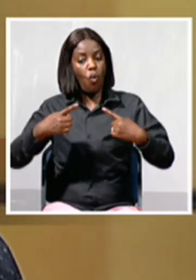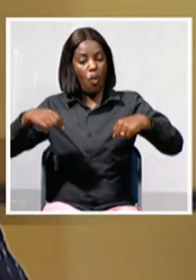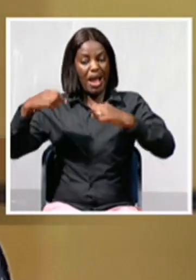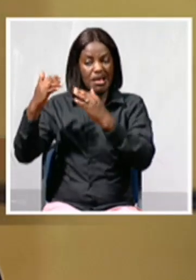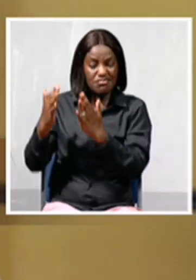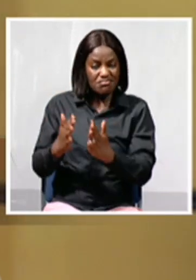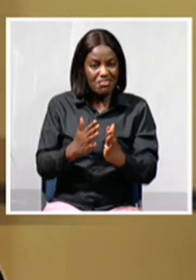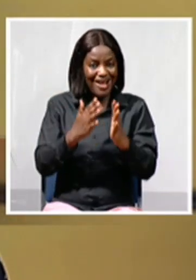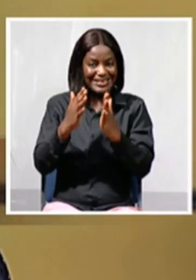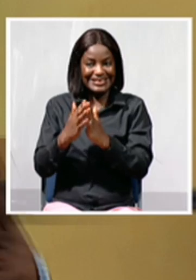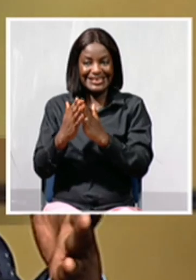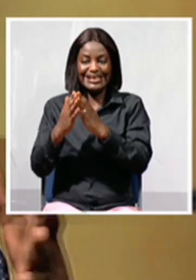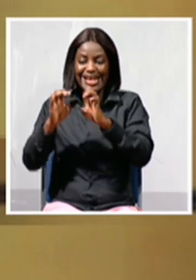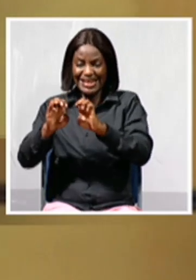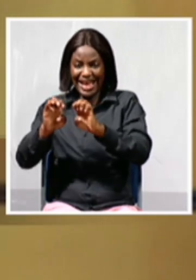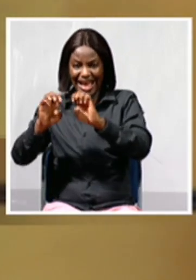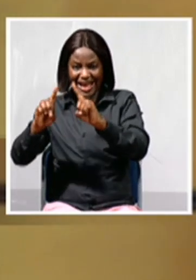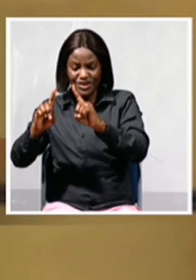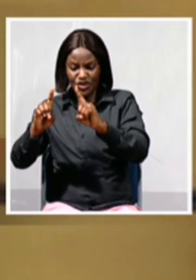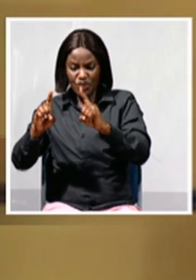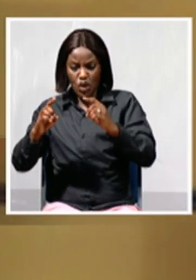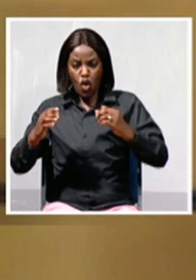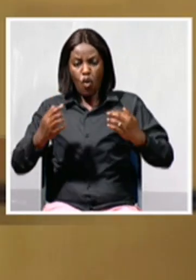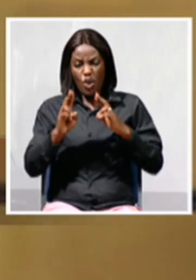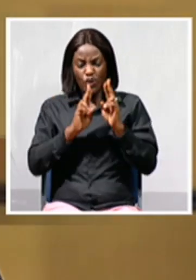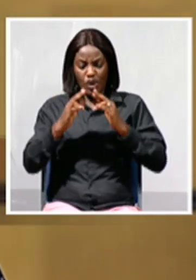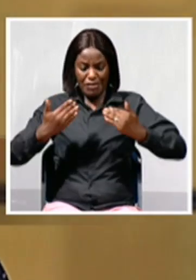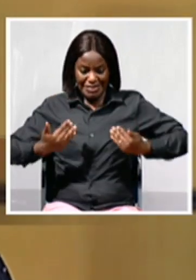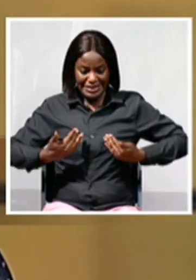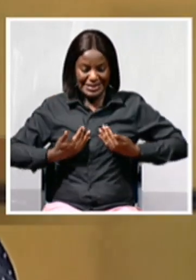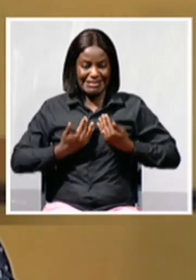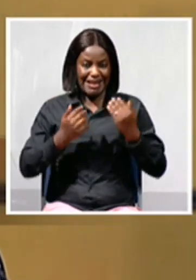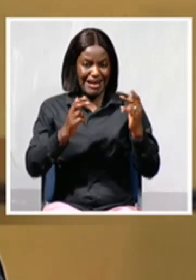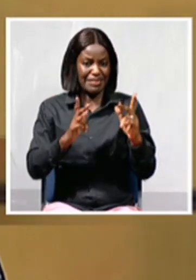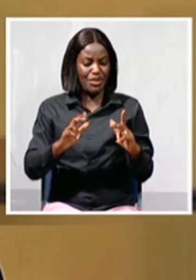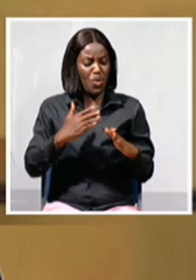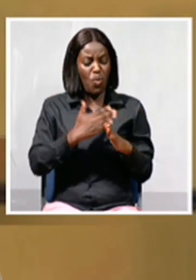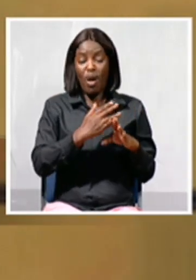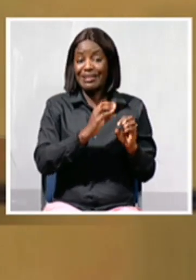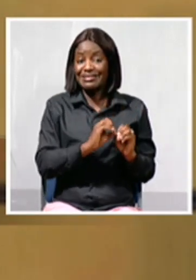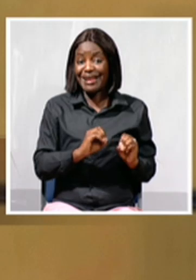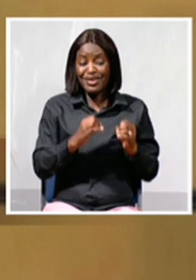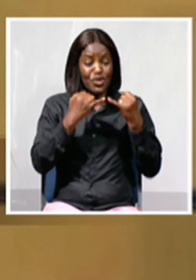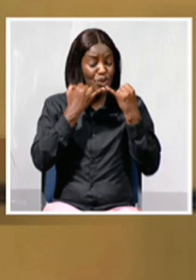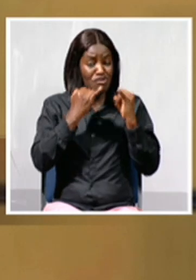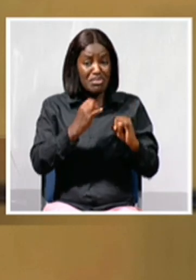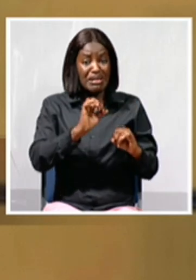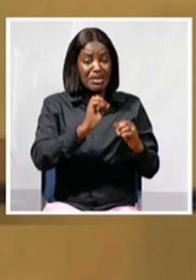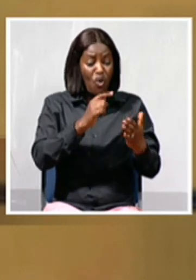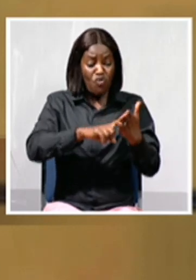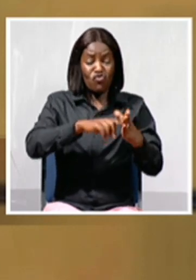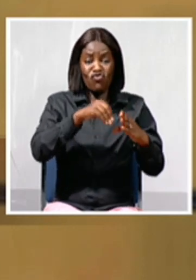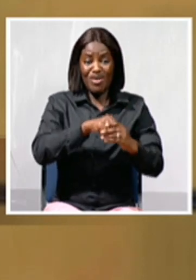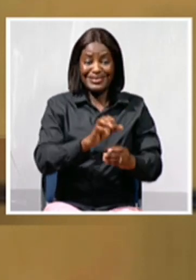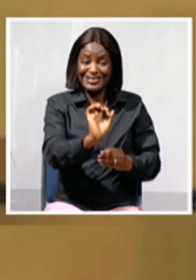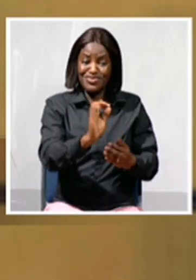edu circles, where we just speak to young unemployed youth in communities and talk to them about, you know, their votes, their rights, their responsibilities, and things like that.